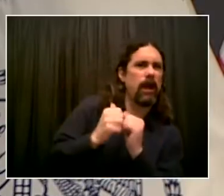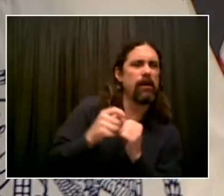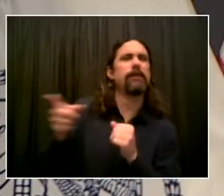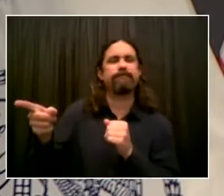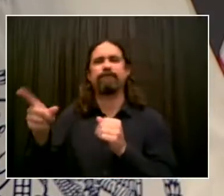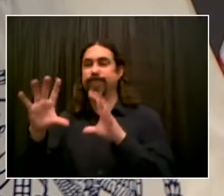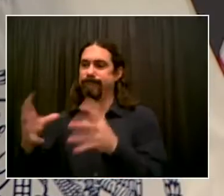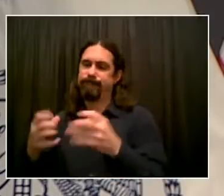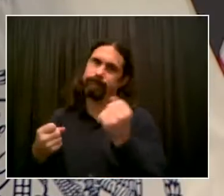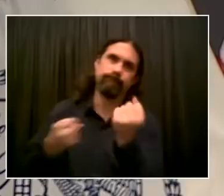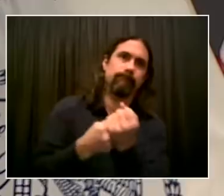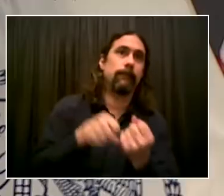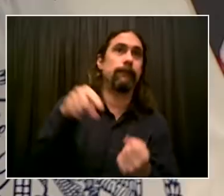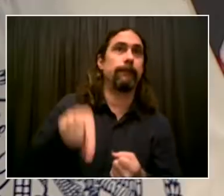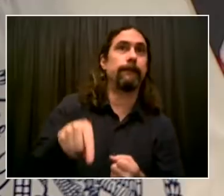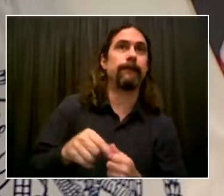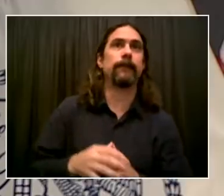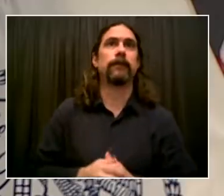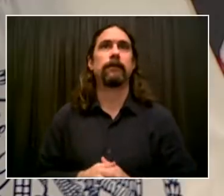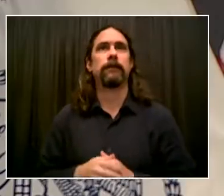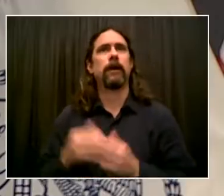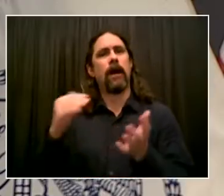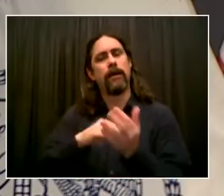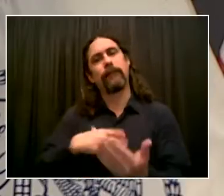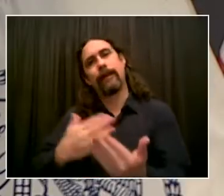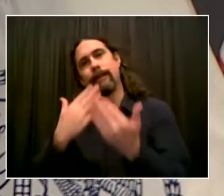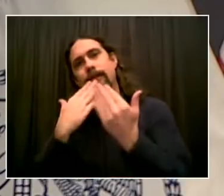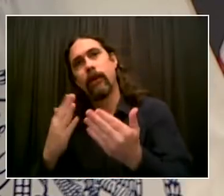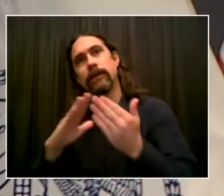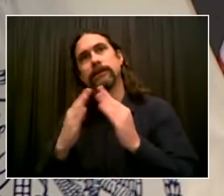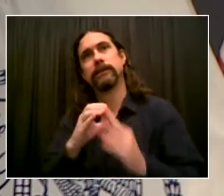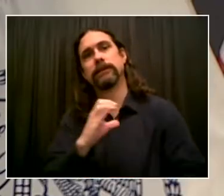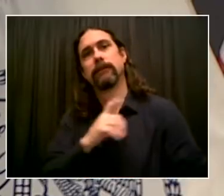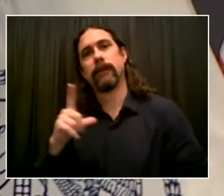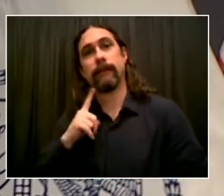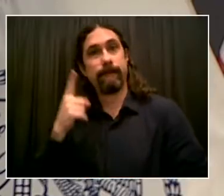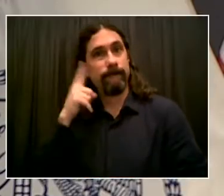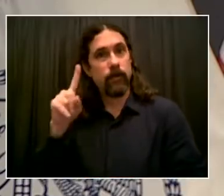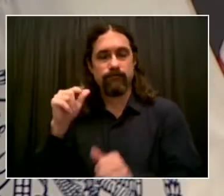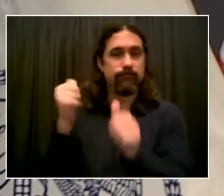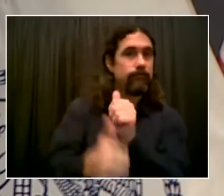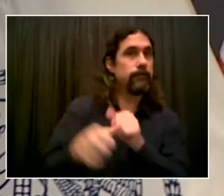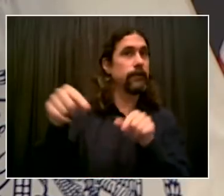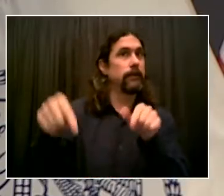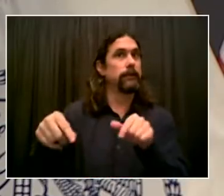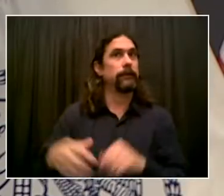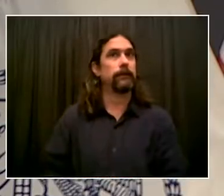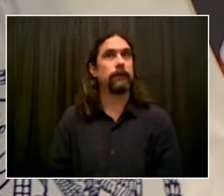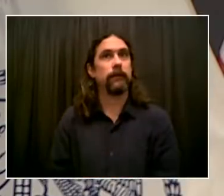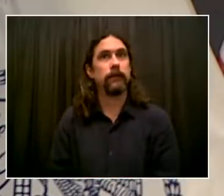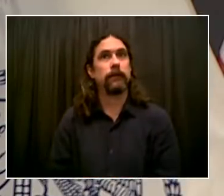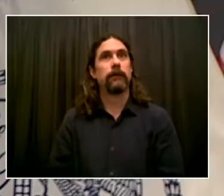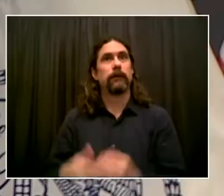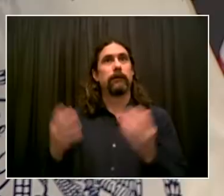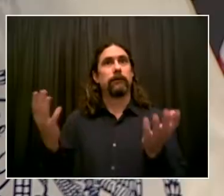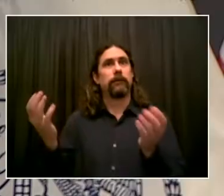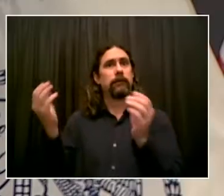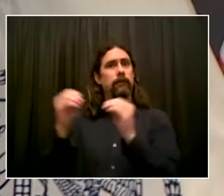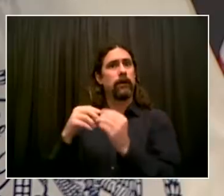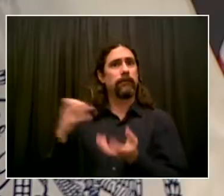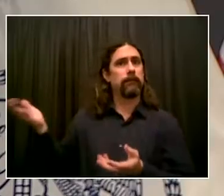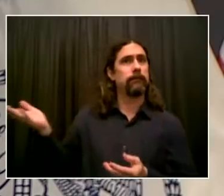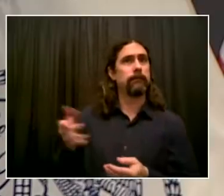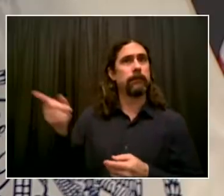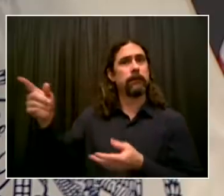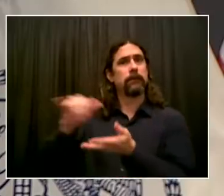to hear directly from the leader of the Blood Center, and I want to say a thank you up front because, again, the Blood Center is there for every one of us every day